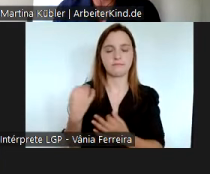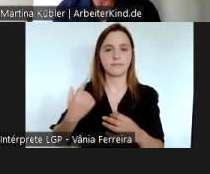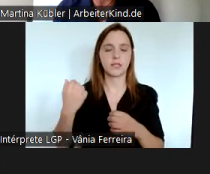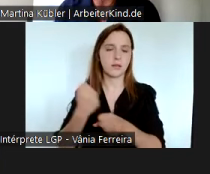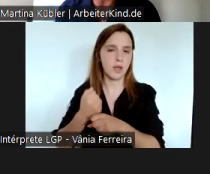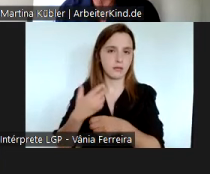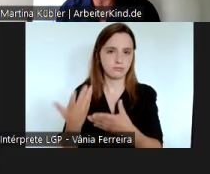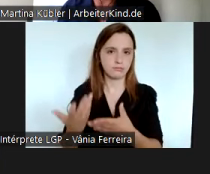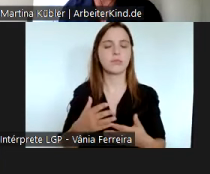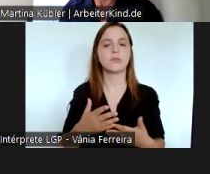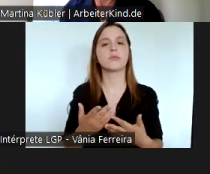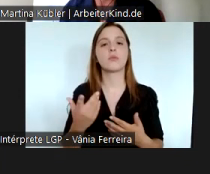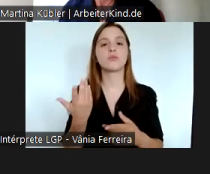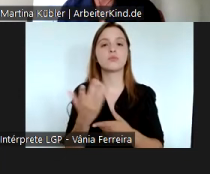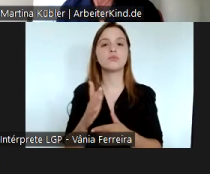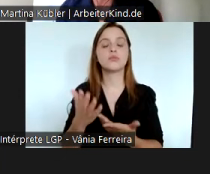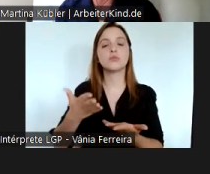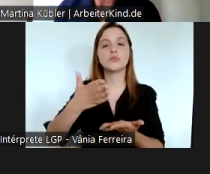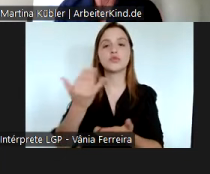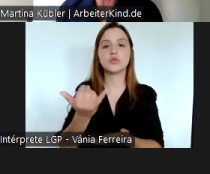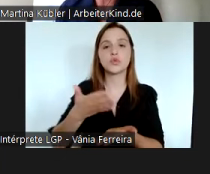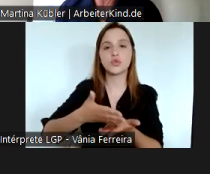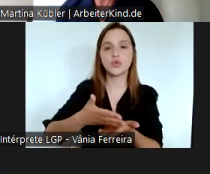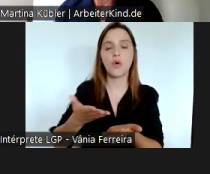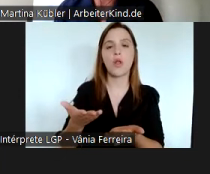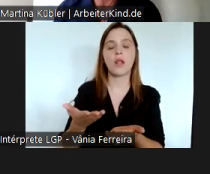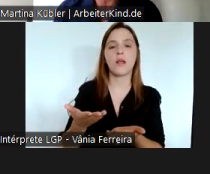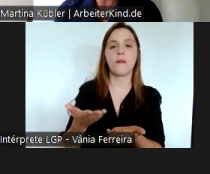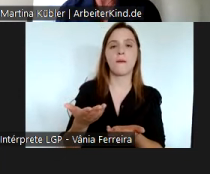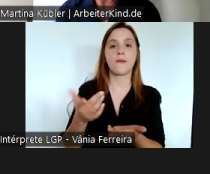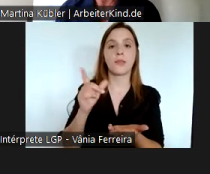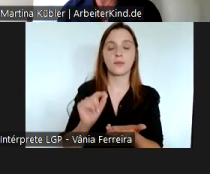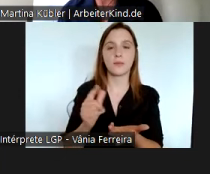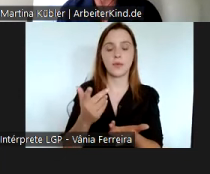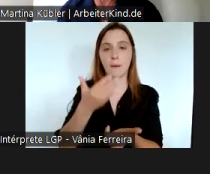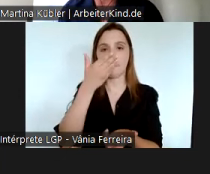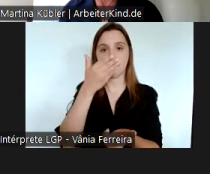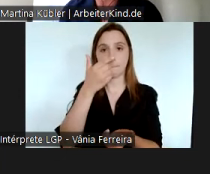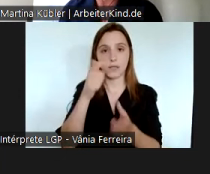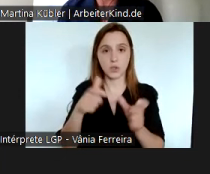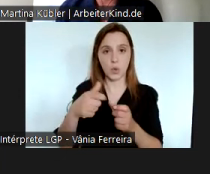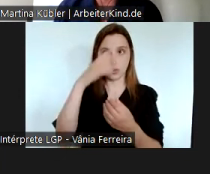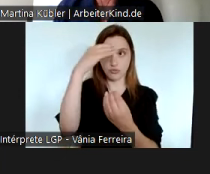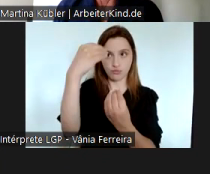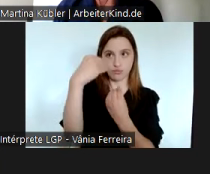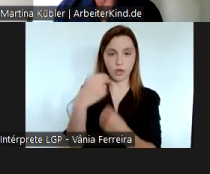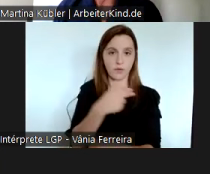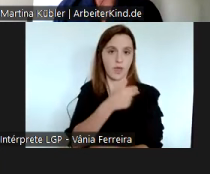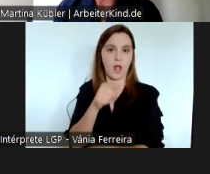that academic institutions and all these educated people at university kind of